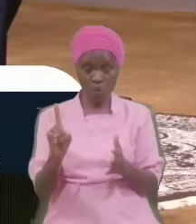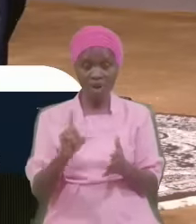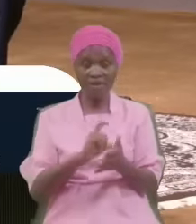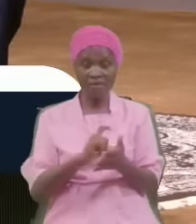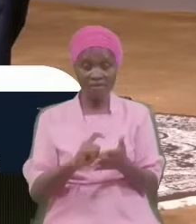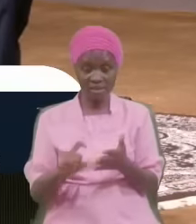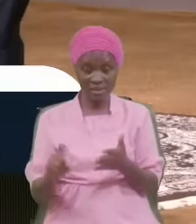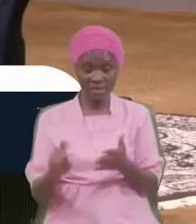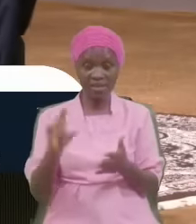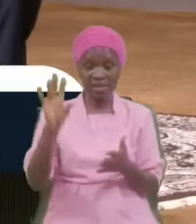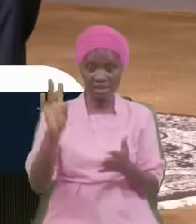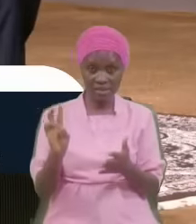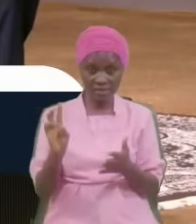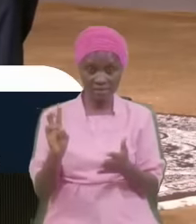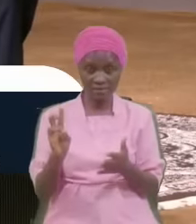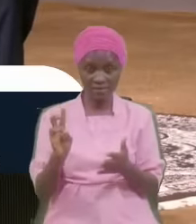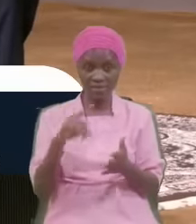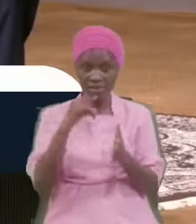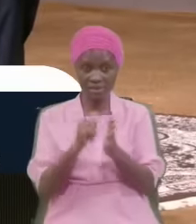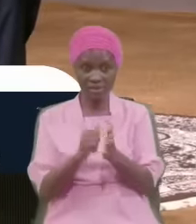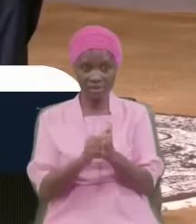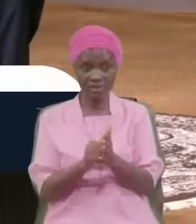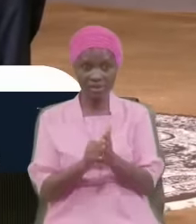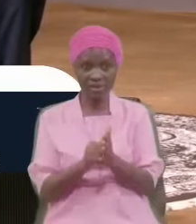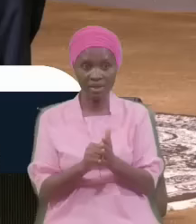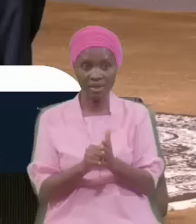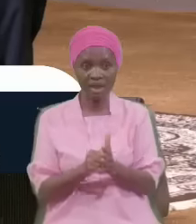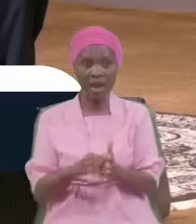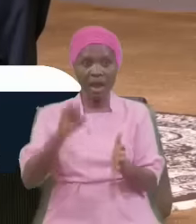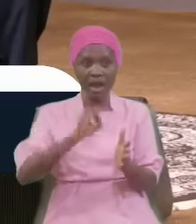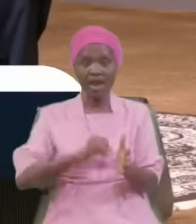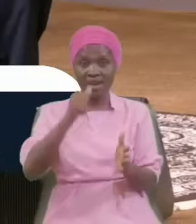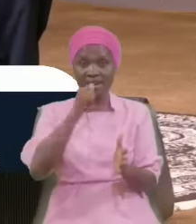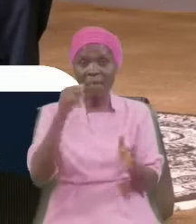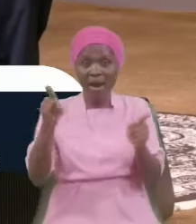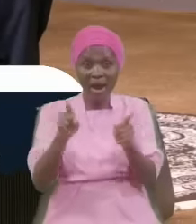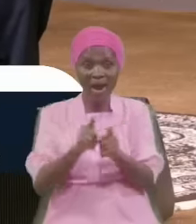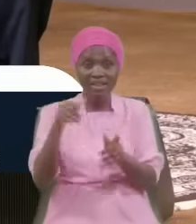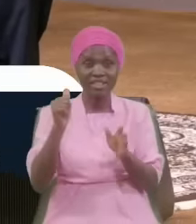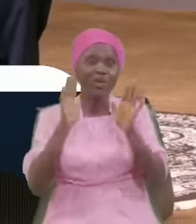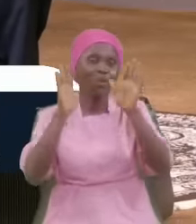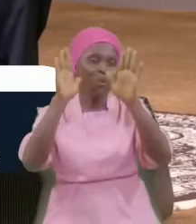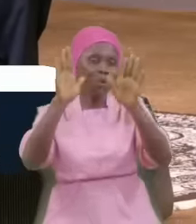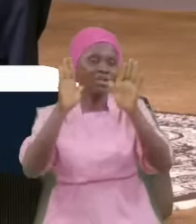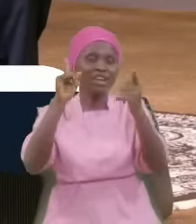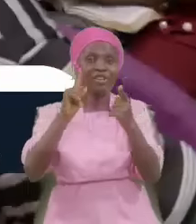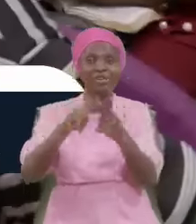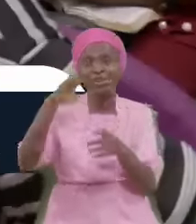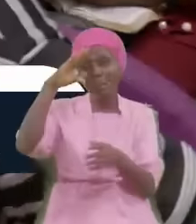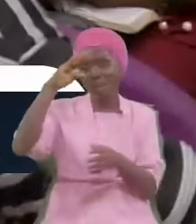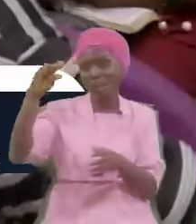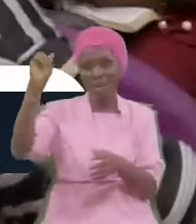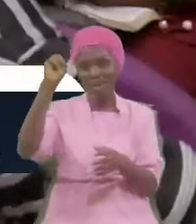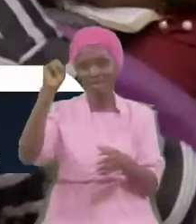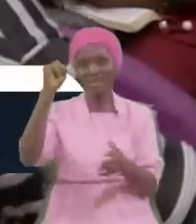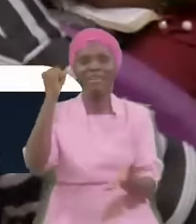reading from verse 7, "I am as a wonder unto many." I thought you'd say that for